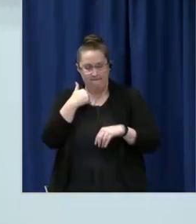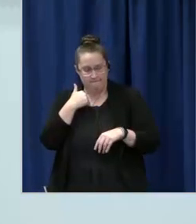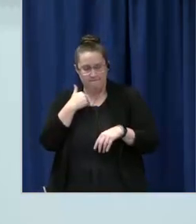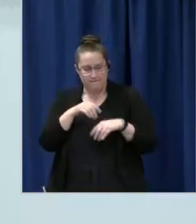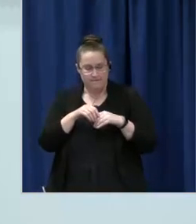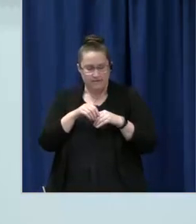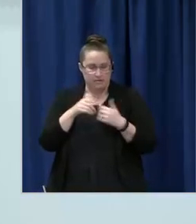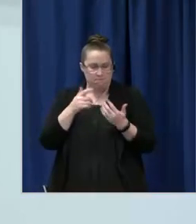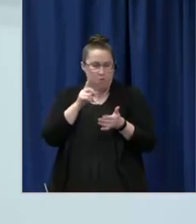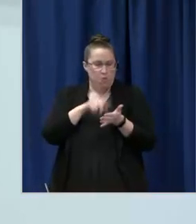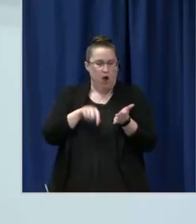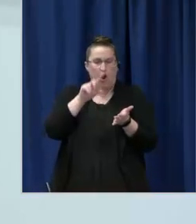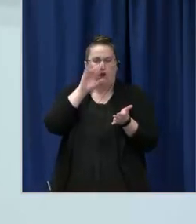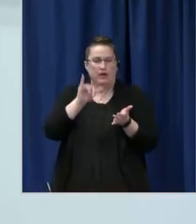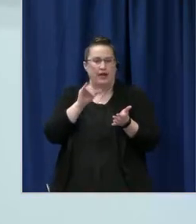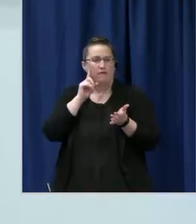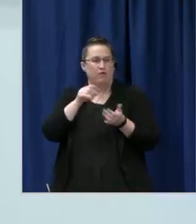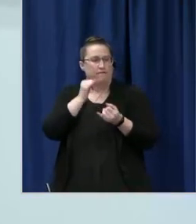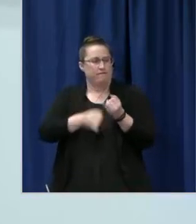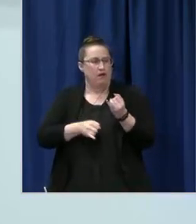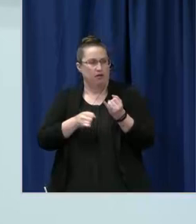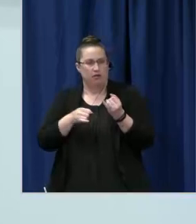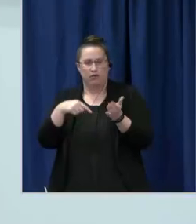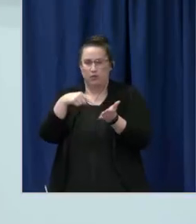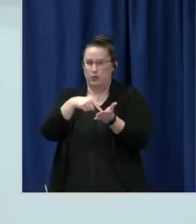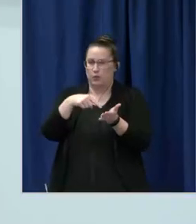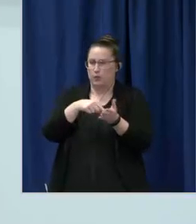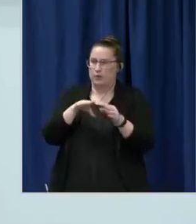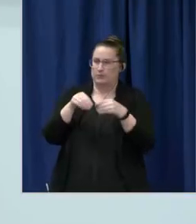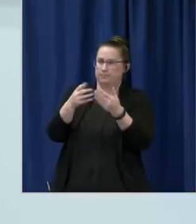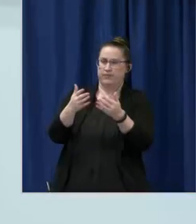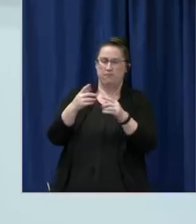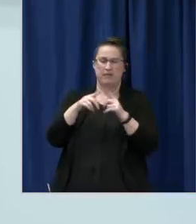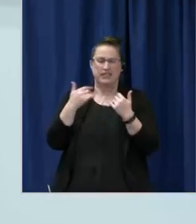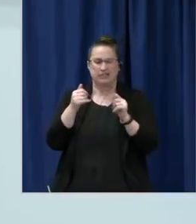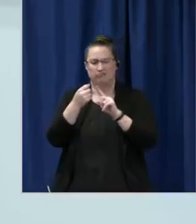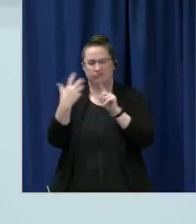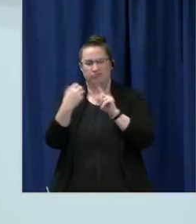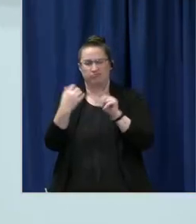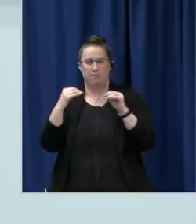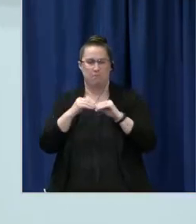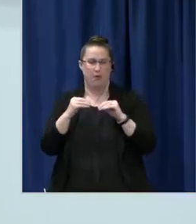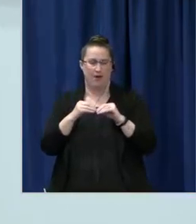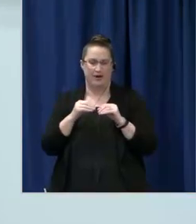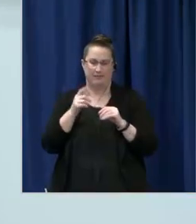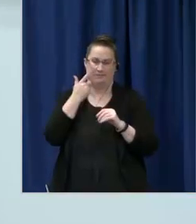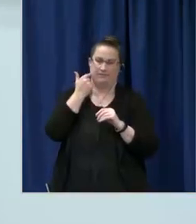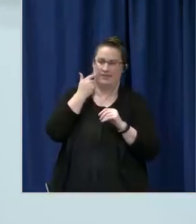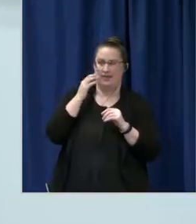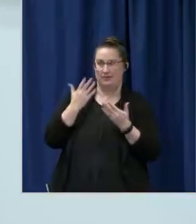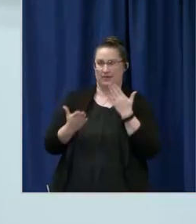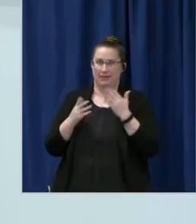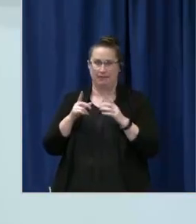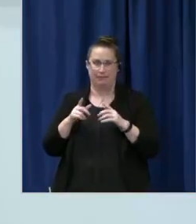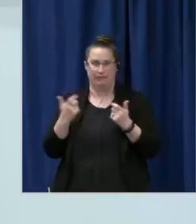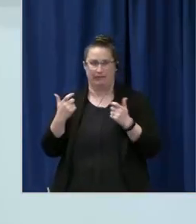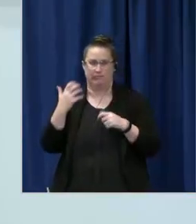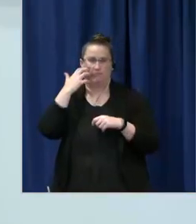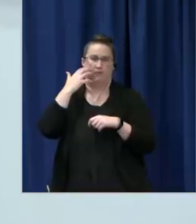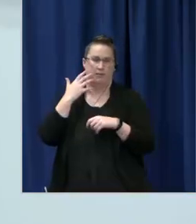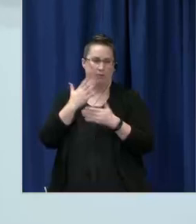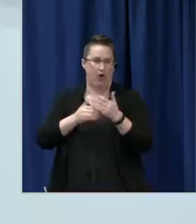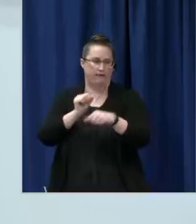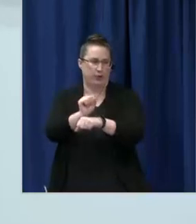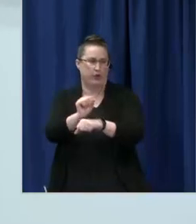will look like the final deliverable, but it does need to be fleshed out, and that's probably the biggest part of the work. We